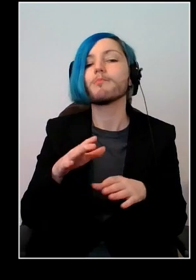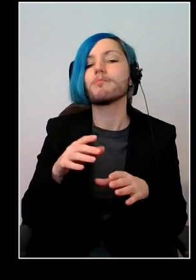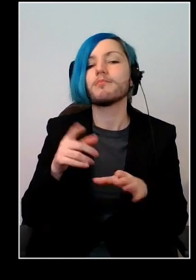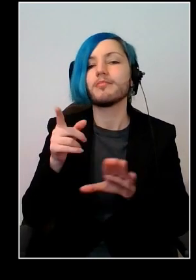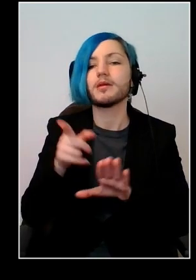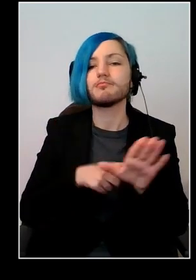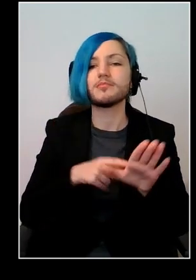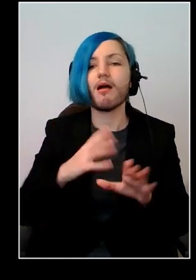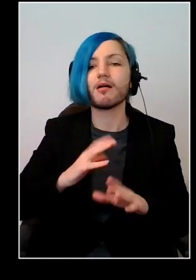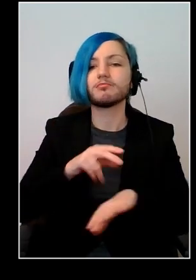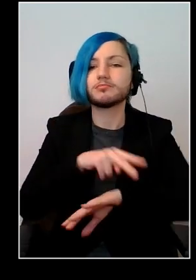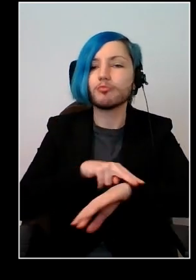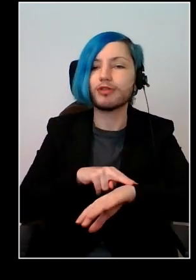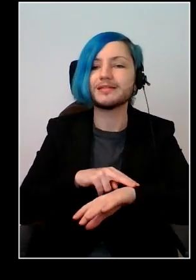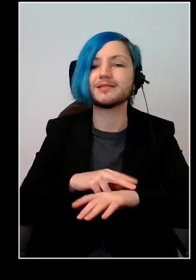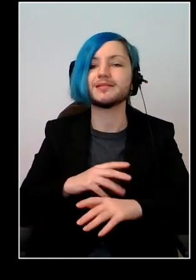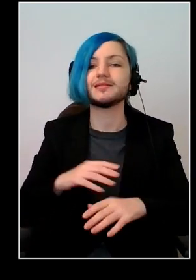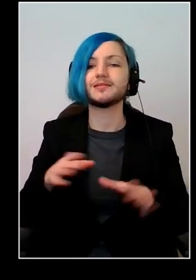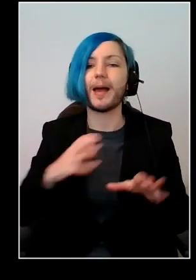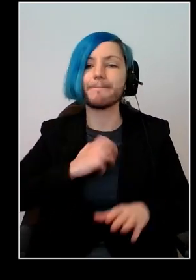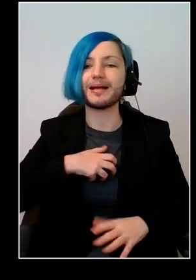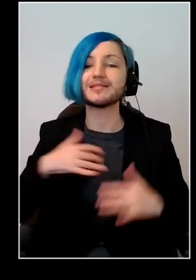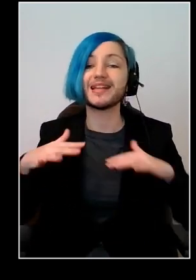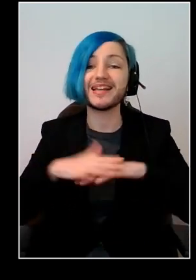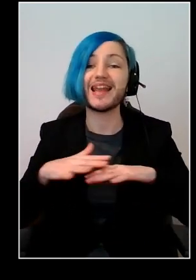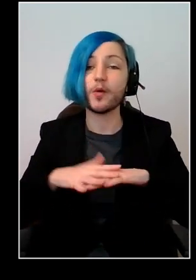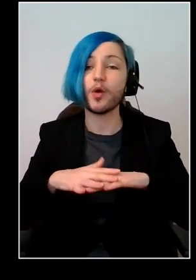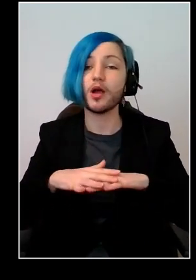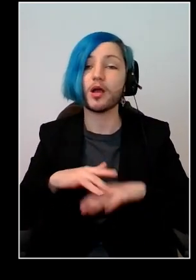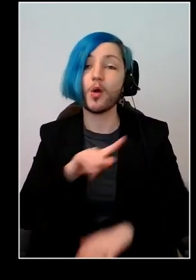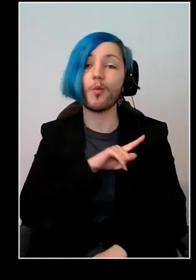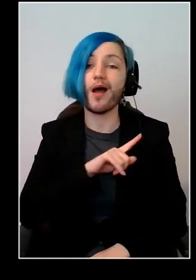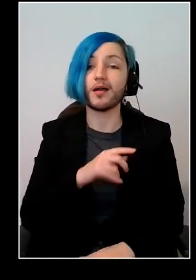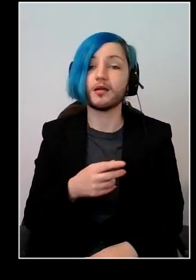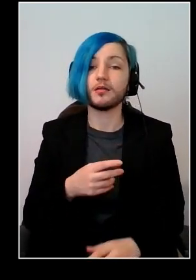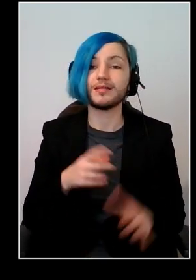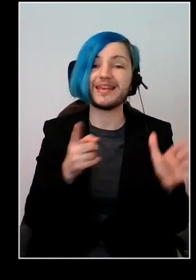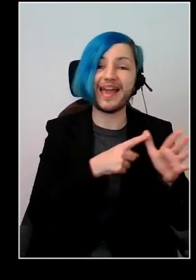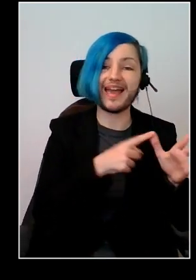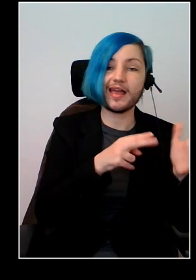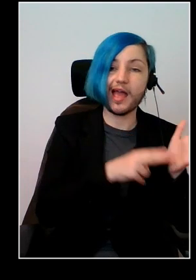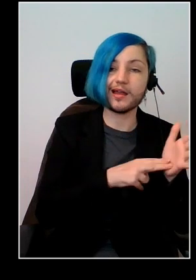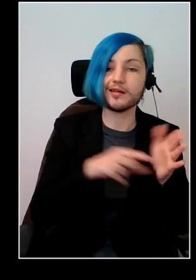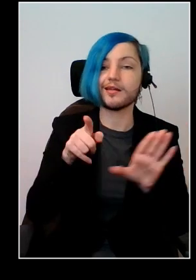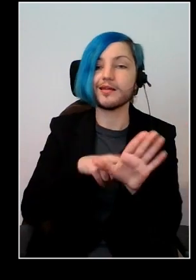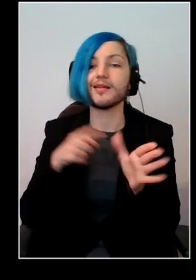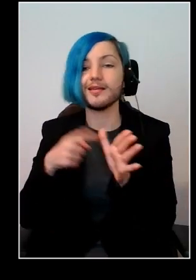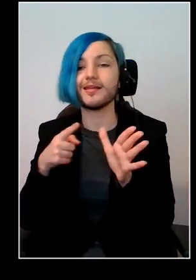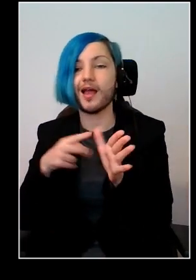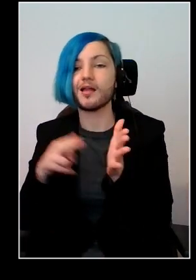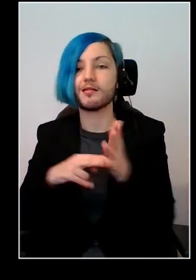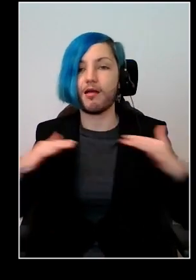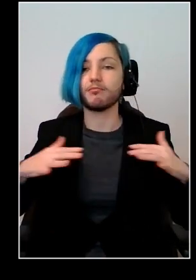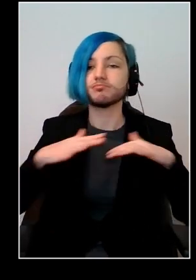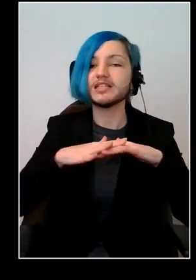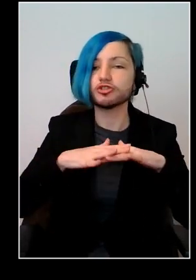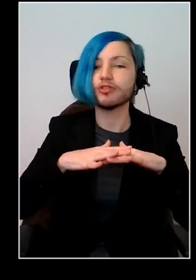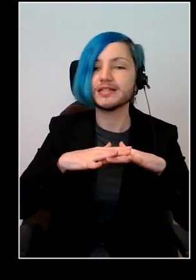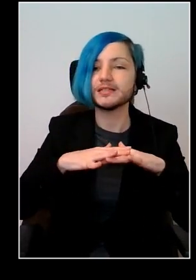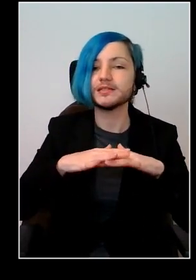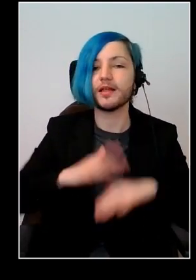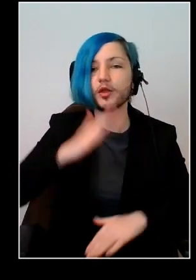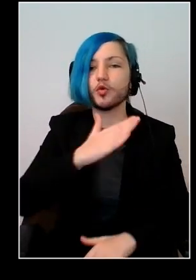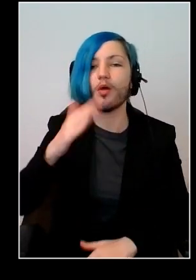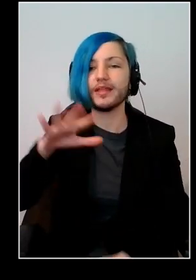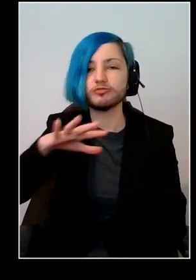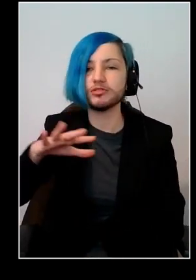Ambassador Network, because we're integrated as a AAN and YAN as in the North East